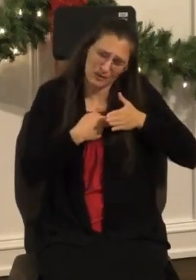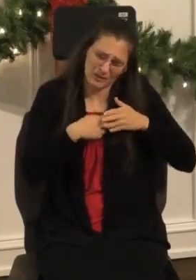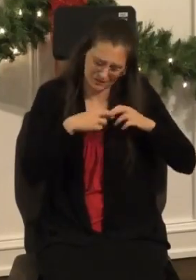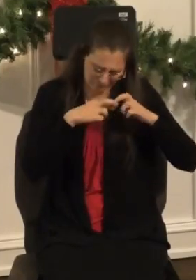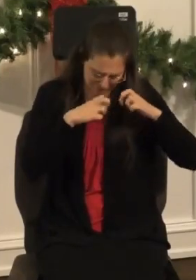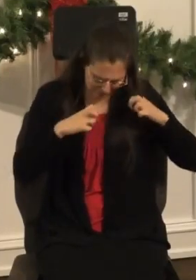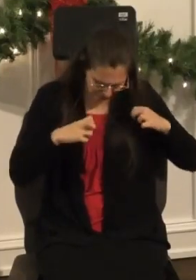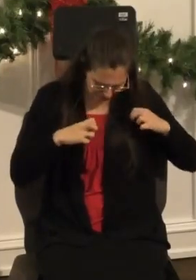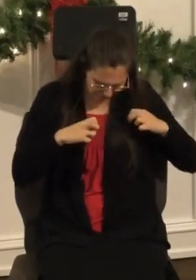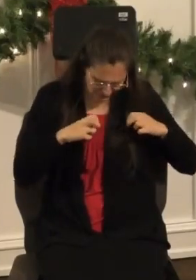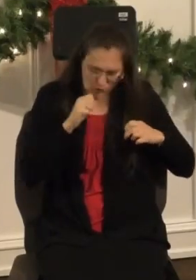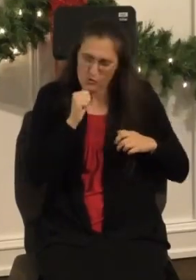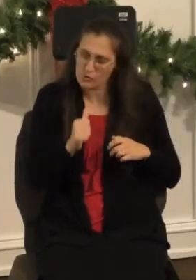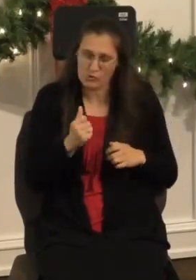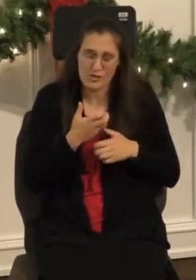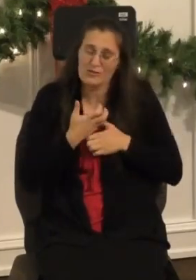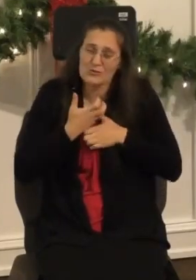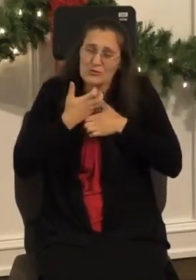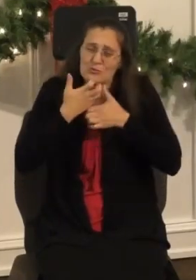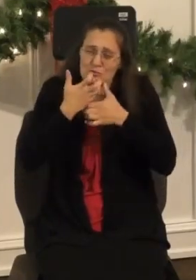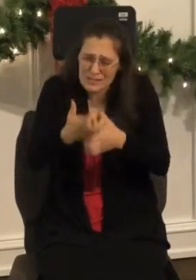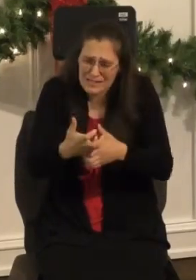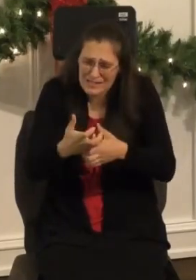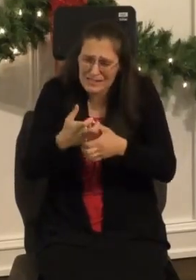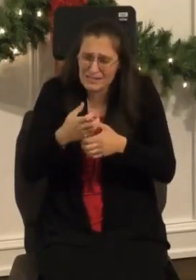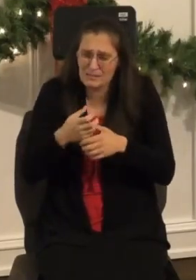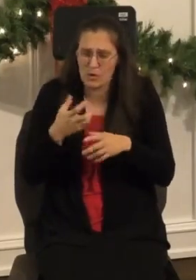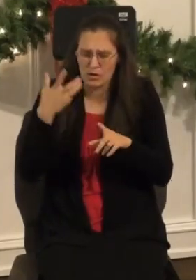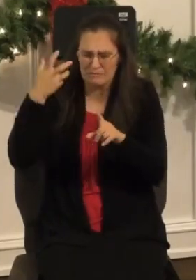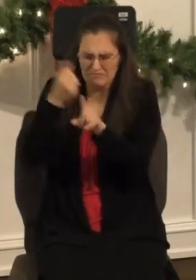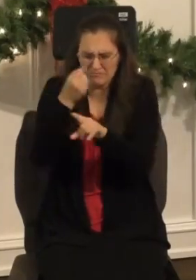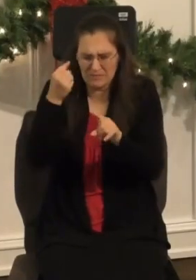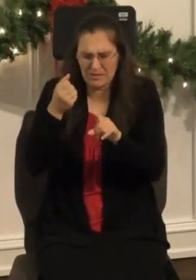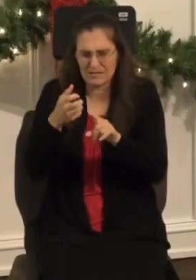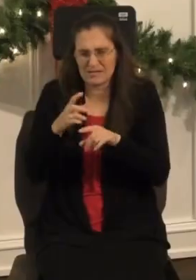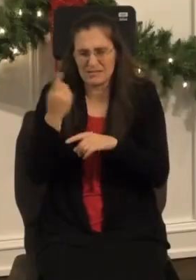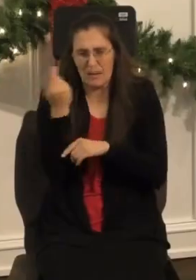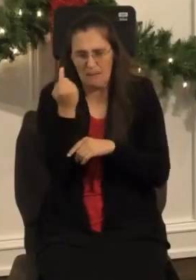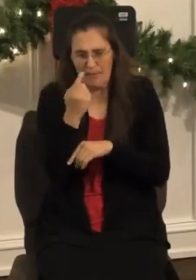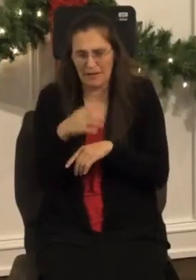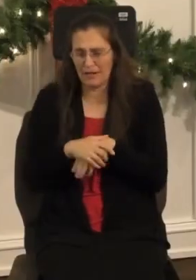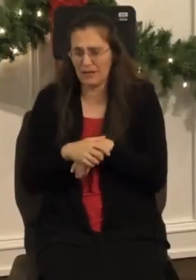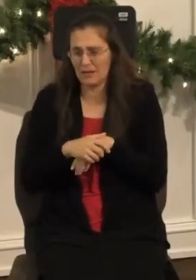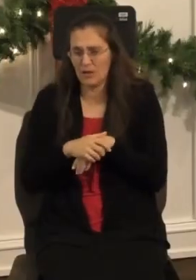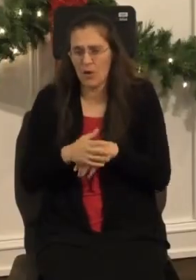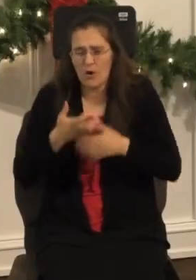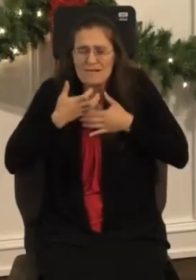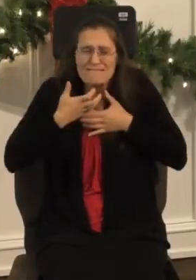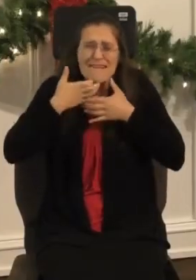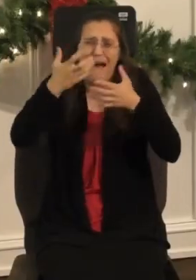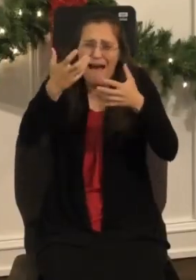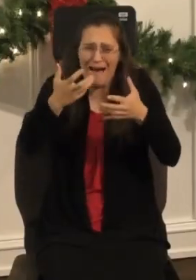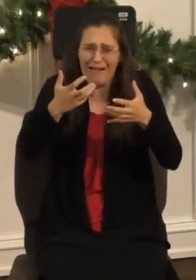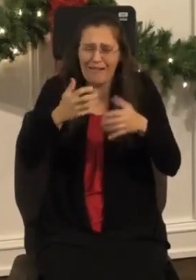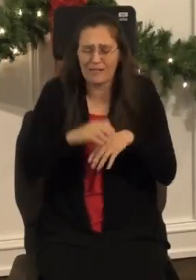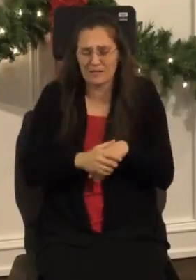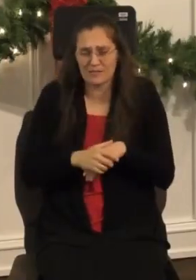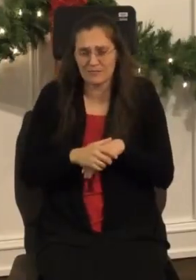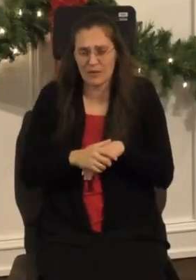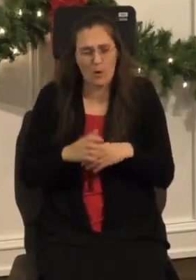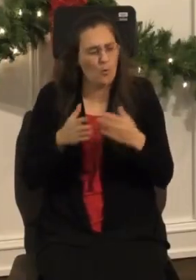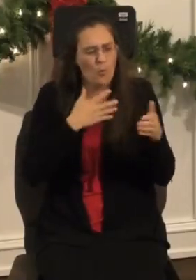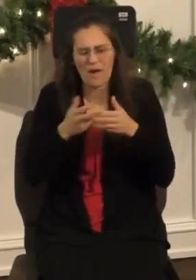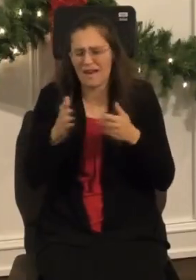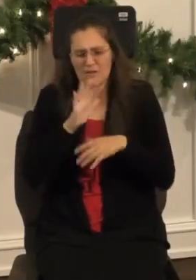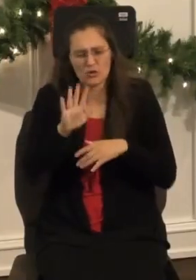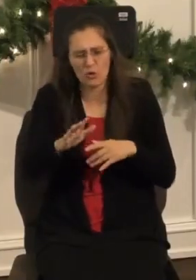just scream out at somebody or hit something or yell or however